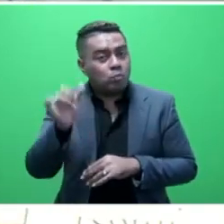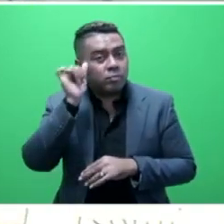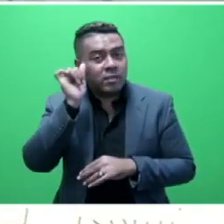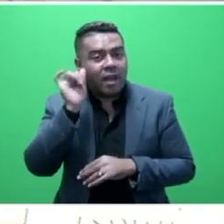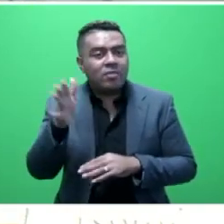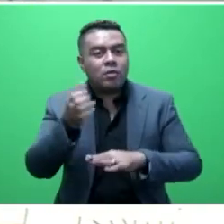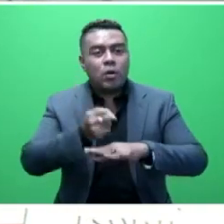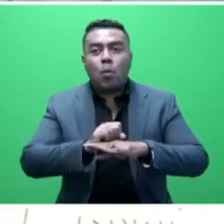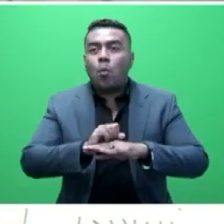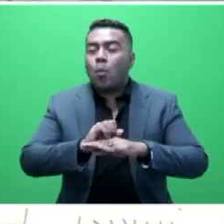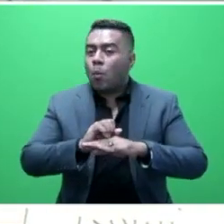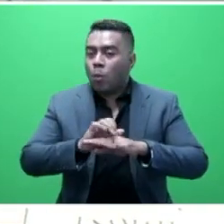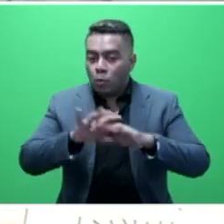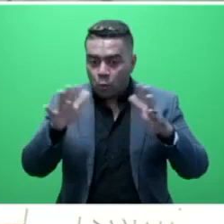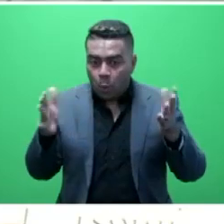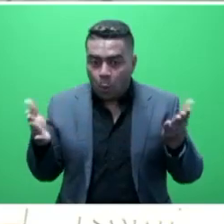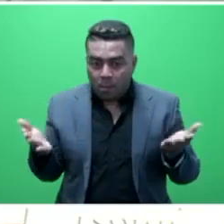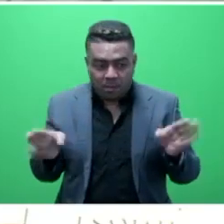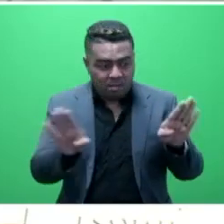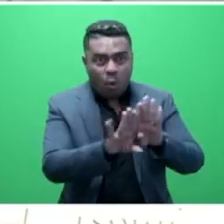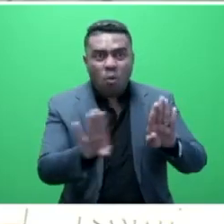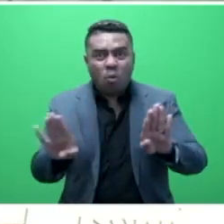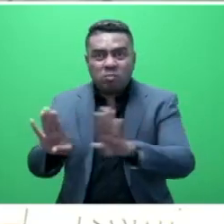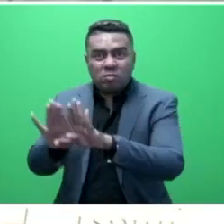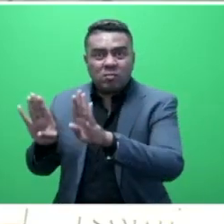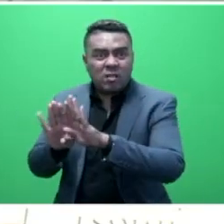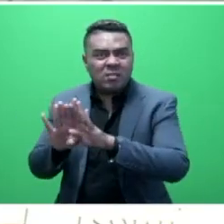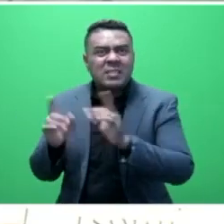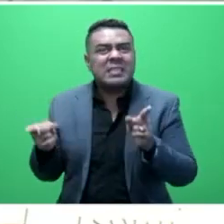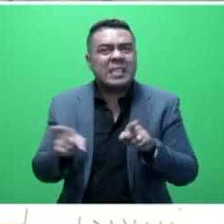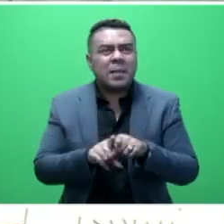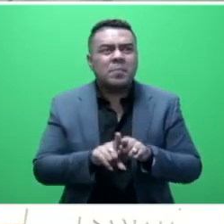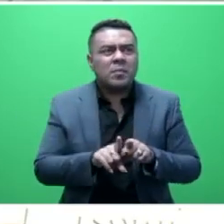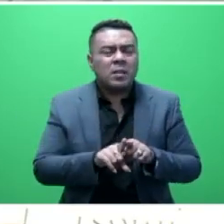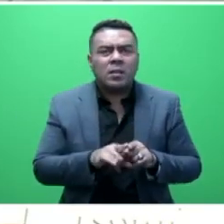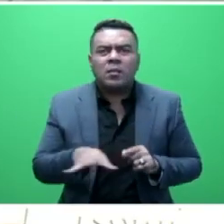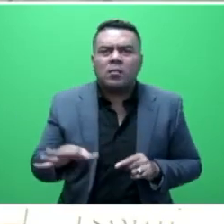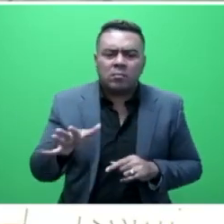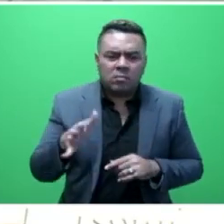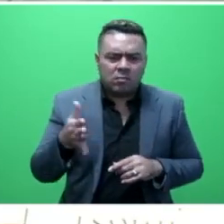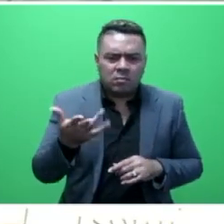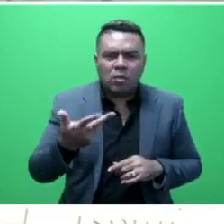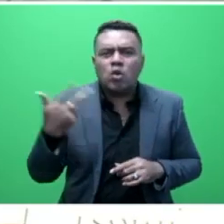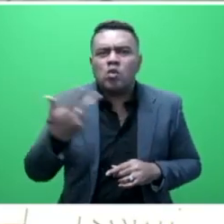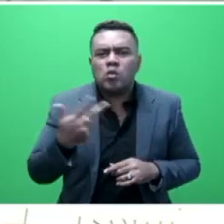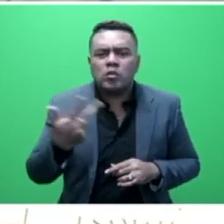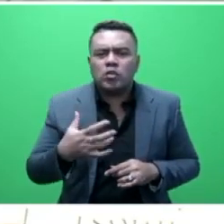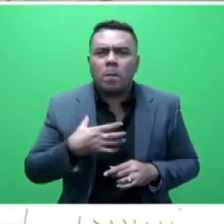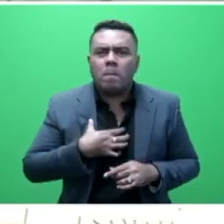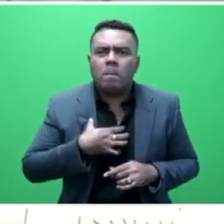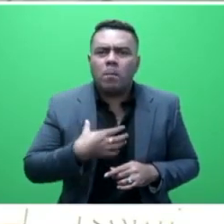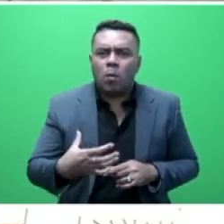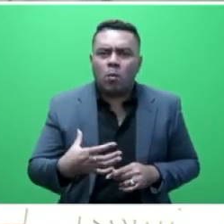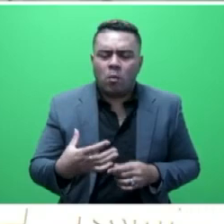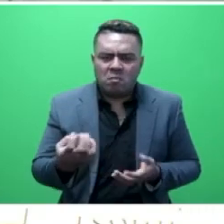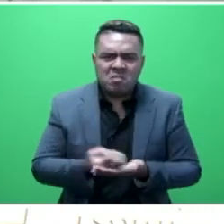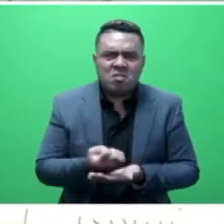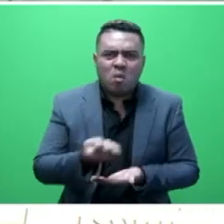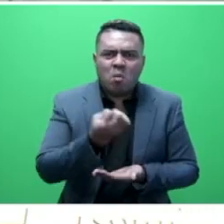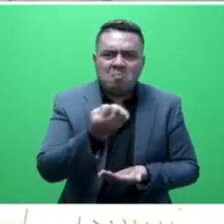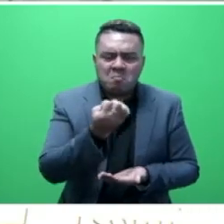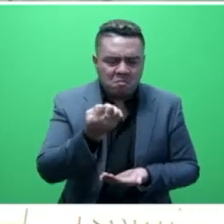global lockdown persists and borders remain closed, wounds to both our economic prospects and our people's well-being will